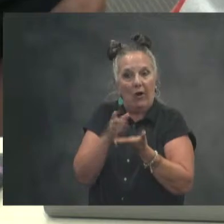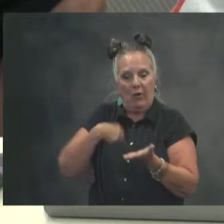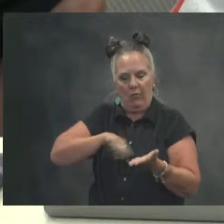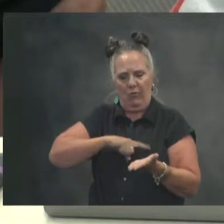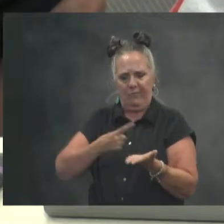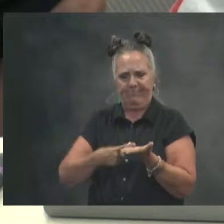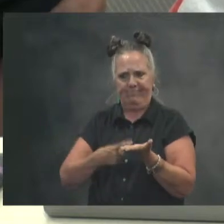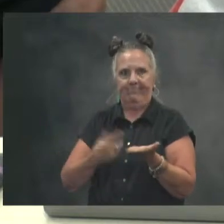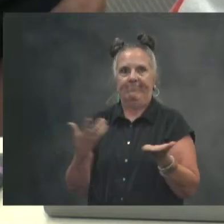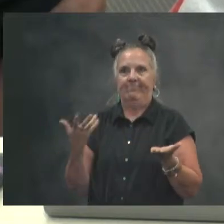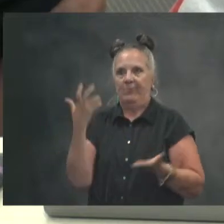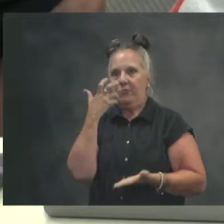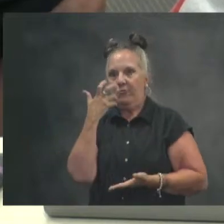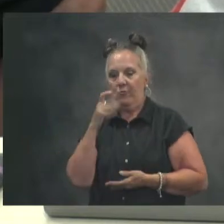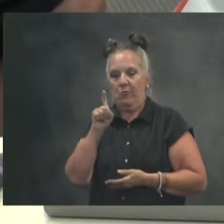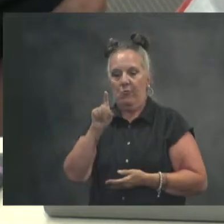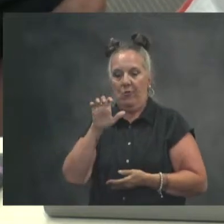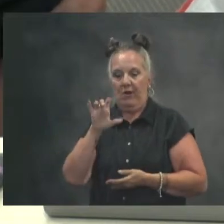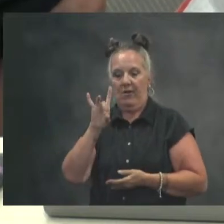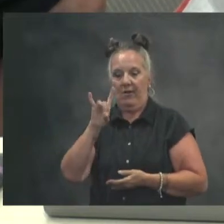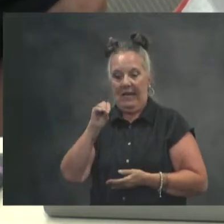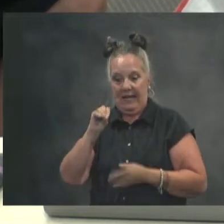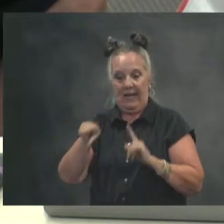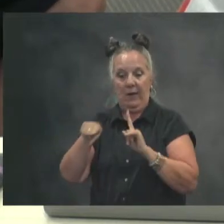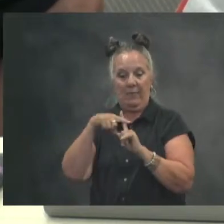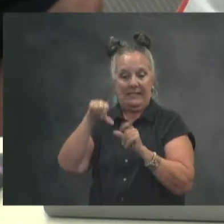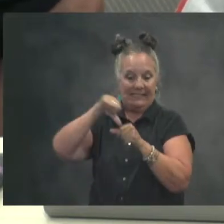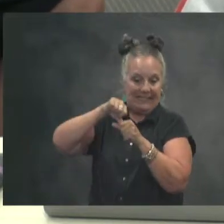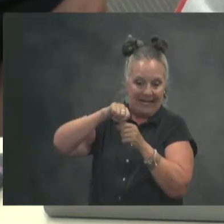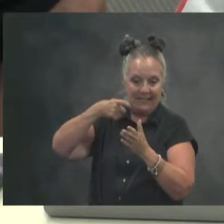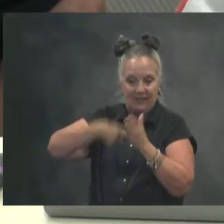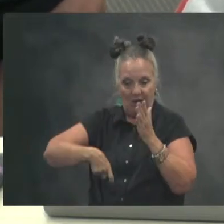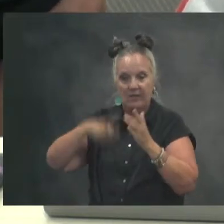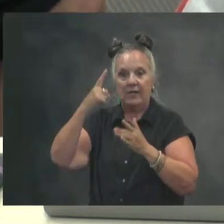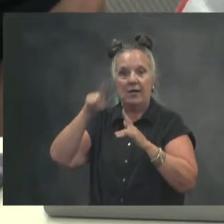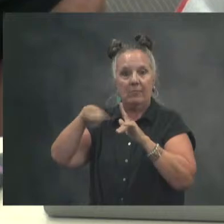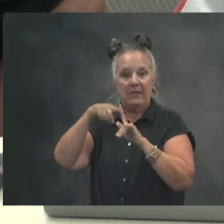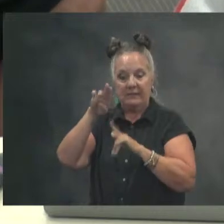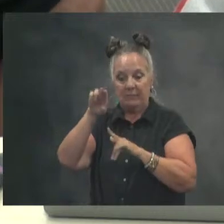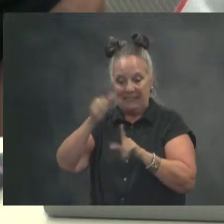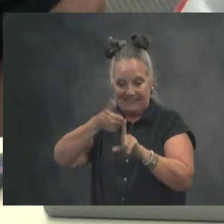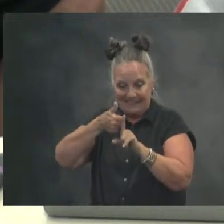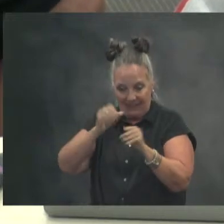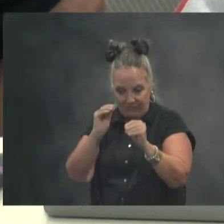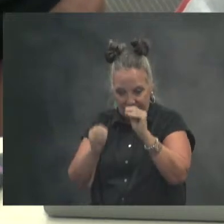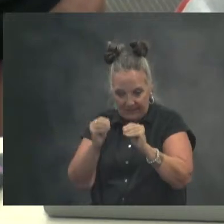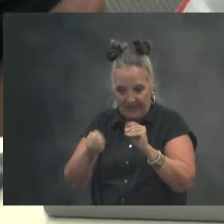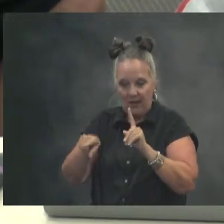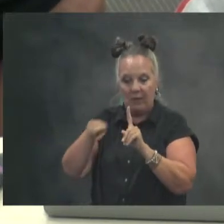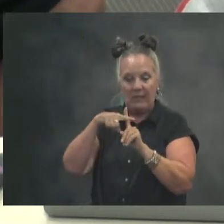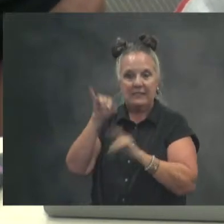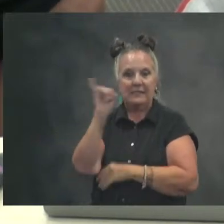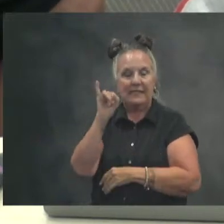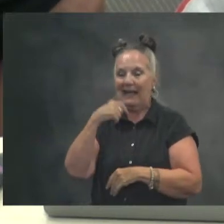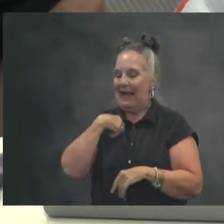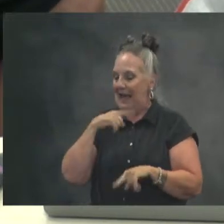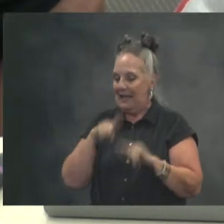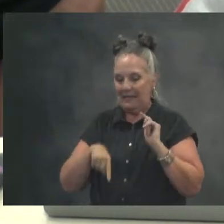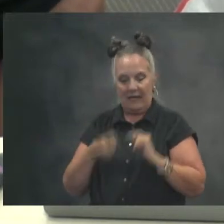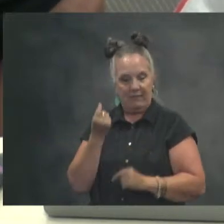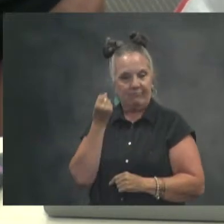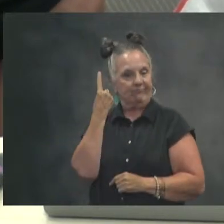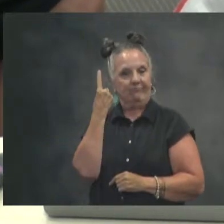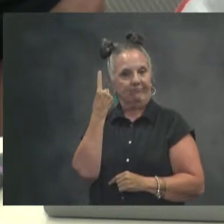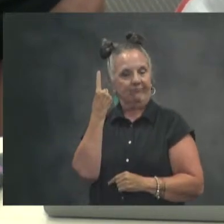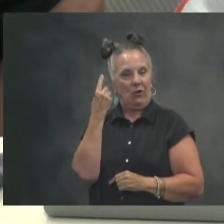about $180 plus fuel costs, plus maintenance, plus insurance. I cannot see any